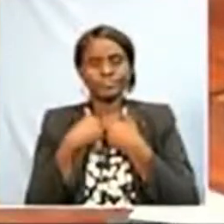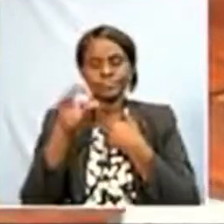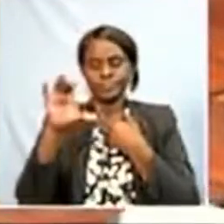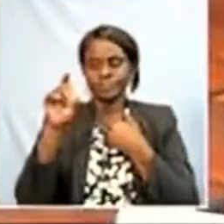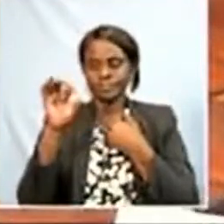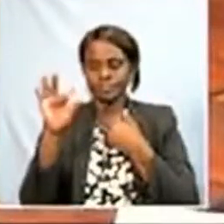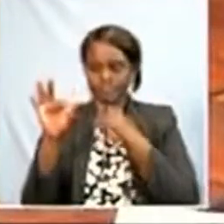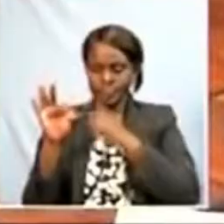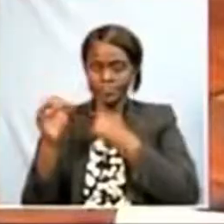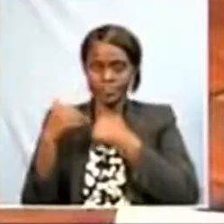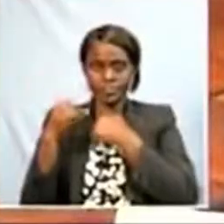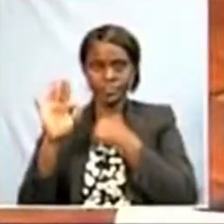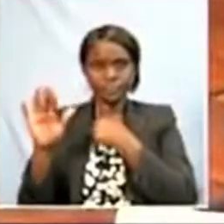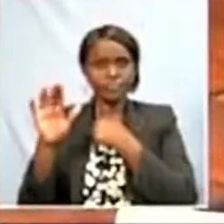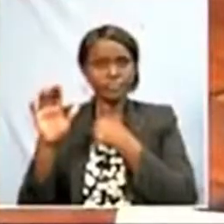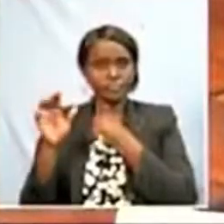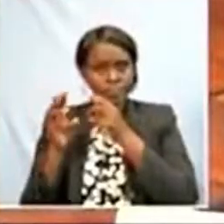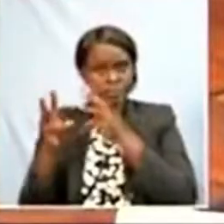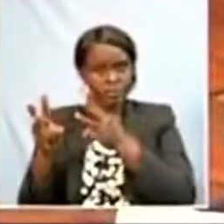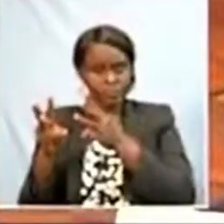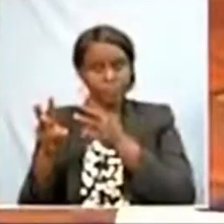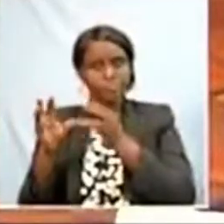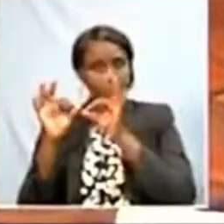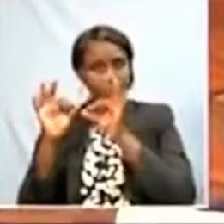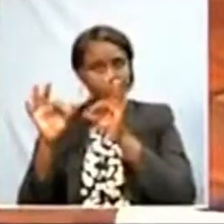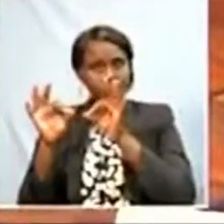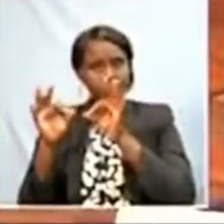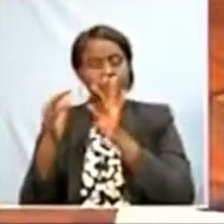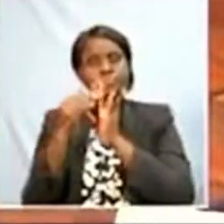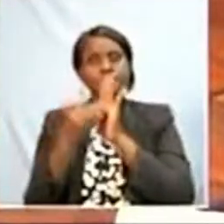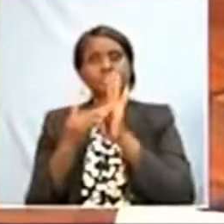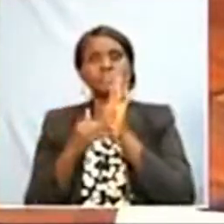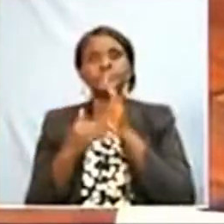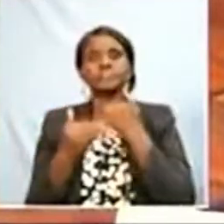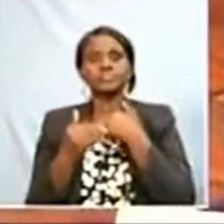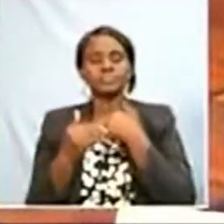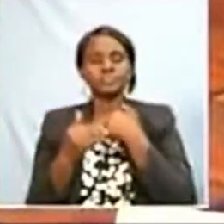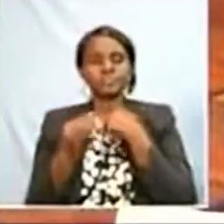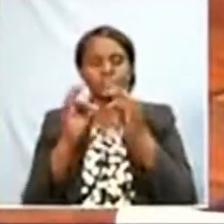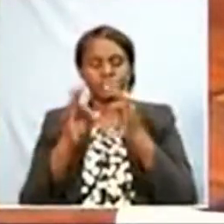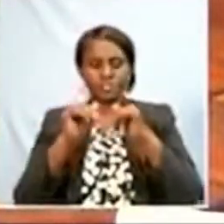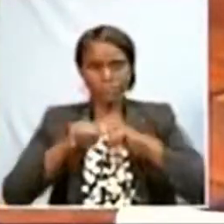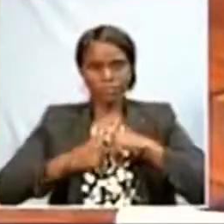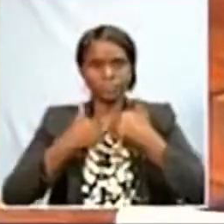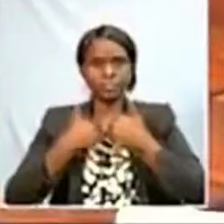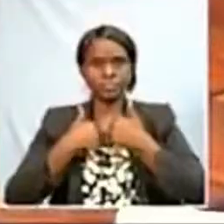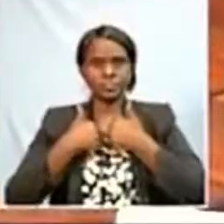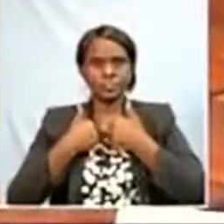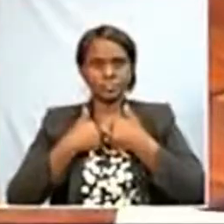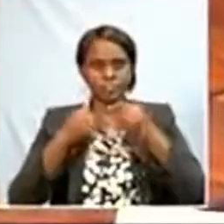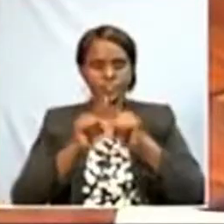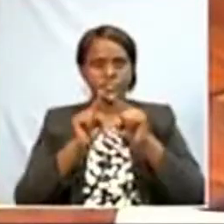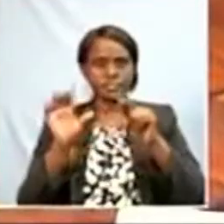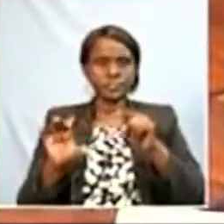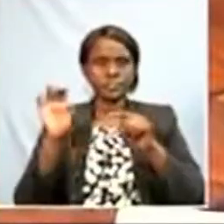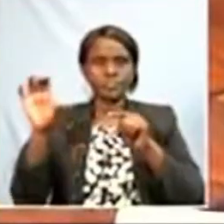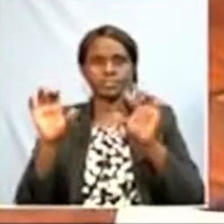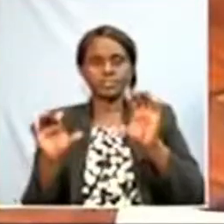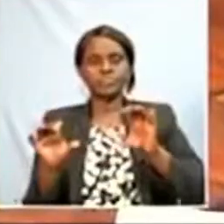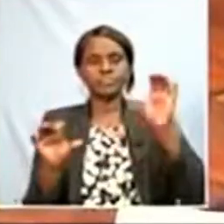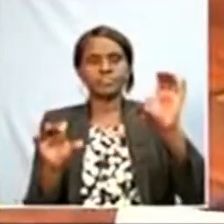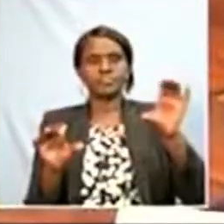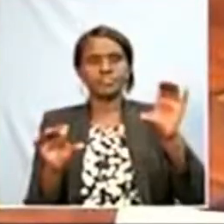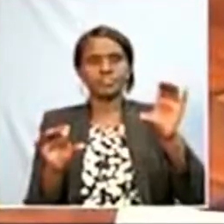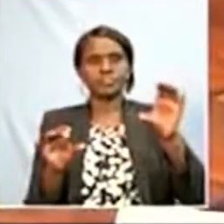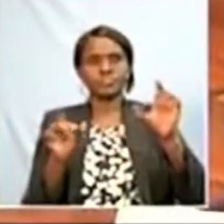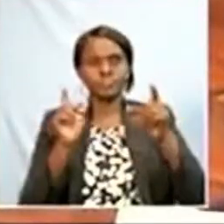CDF has got components which is well guided, and if we are allocating